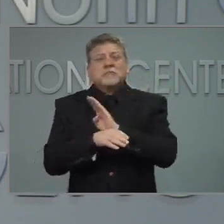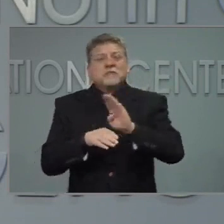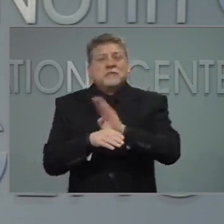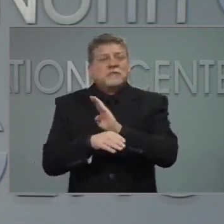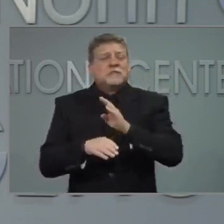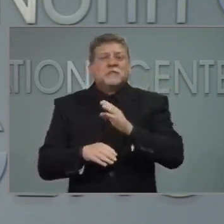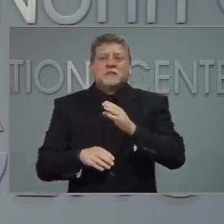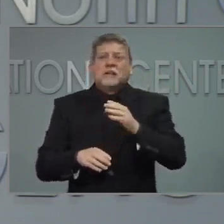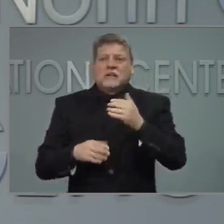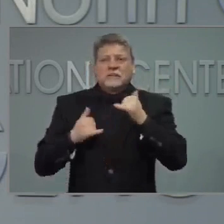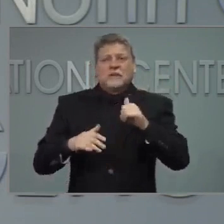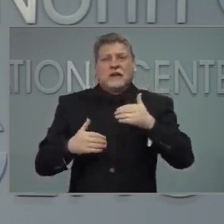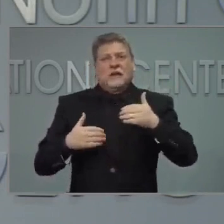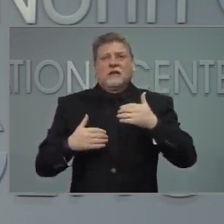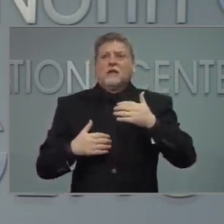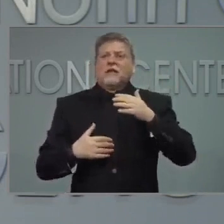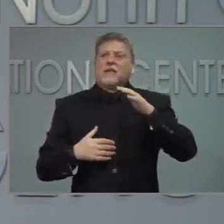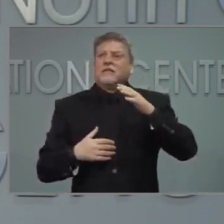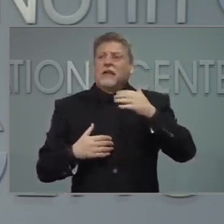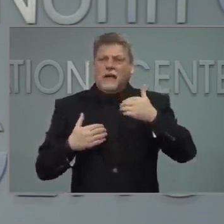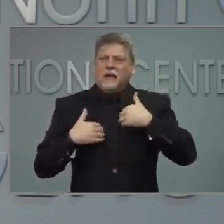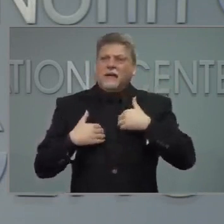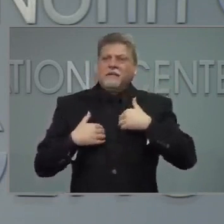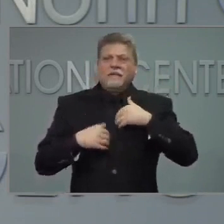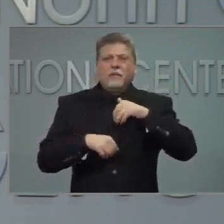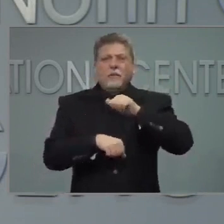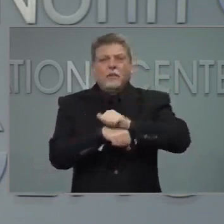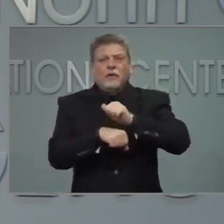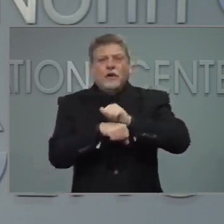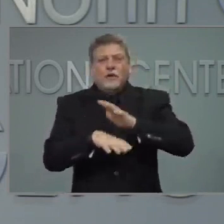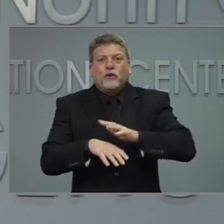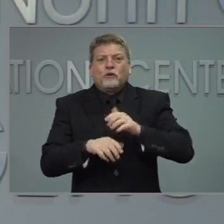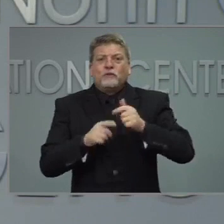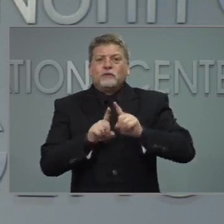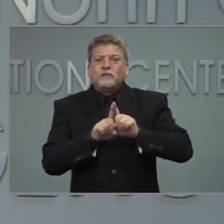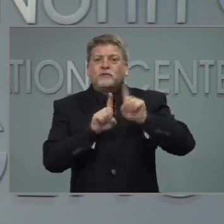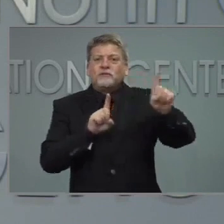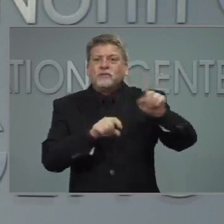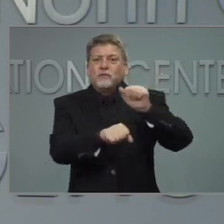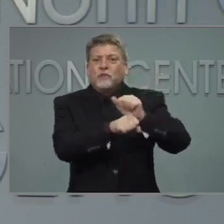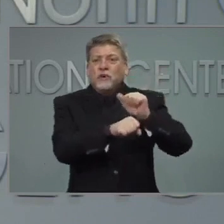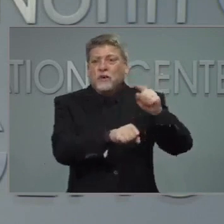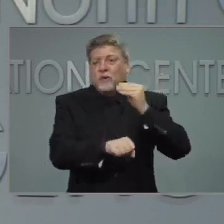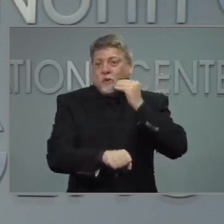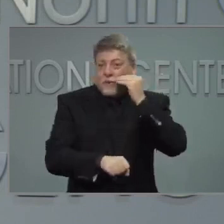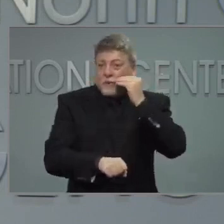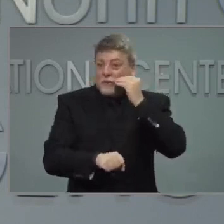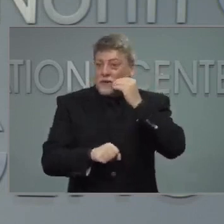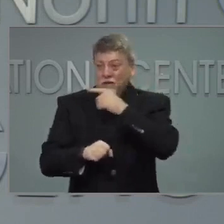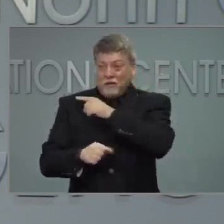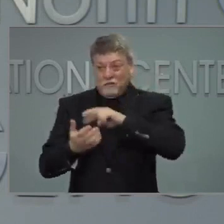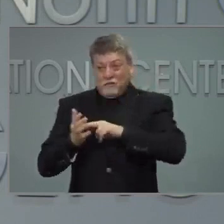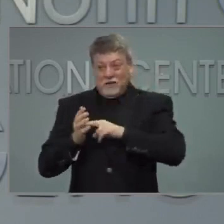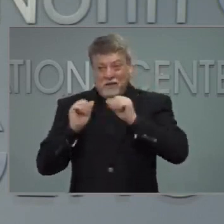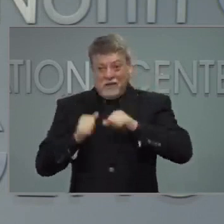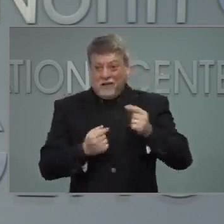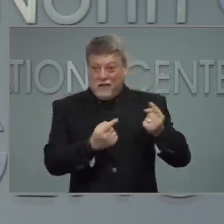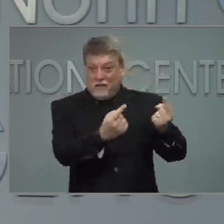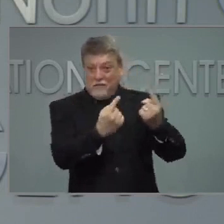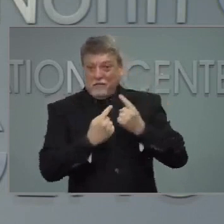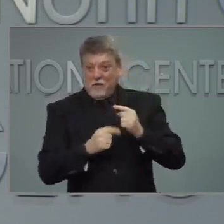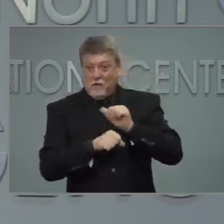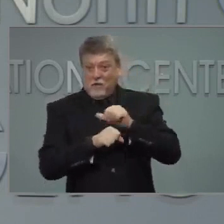working remotely right now? Should they bring some of them back under this order? I'll let Dr.